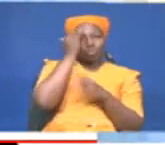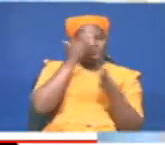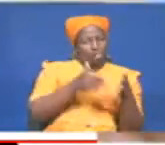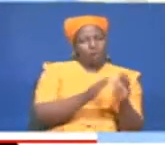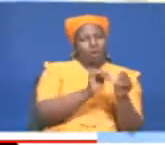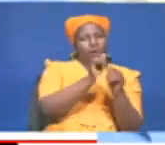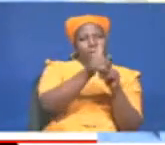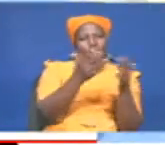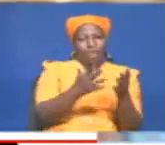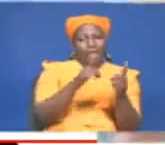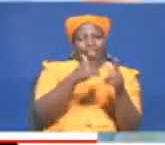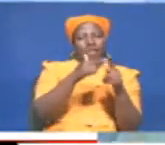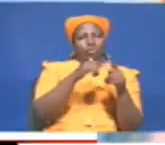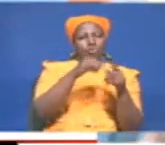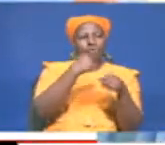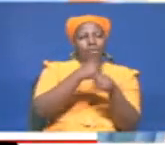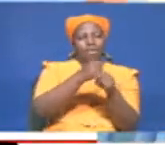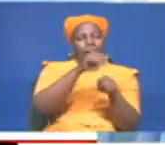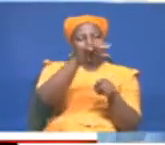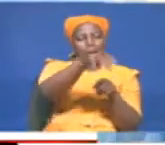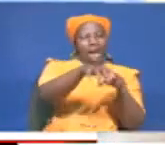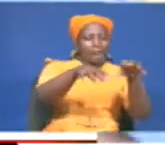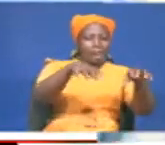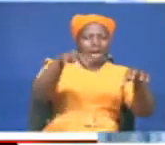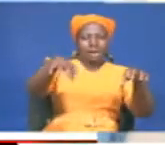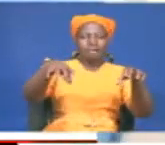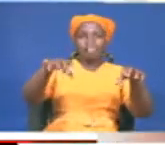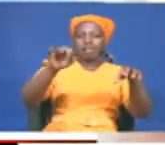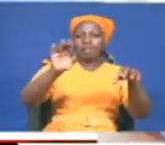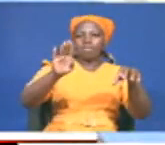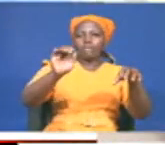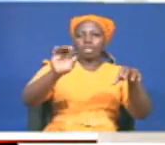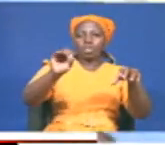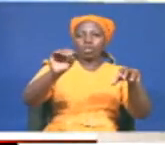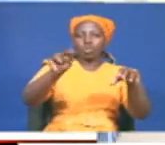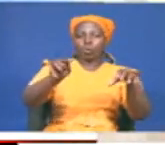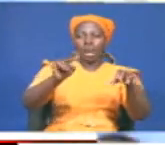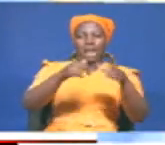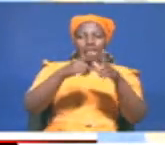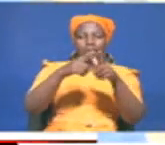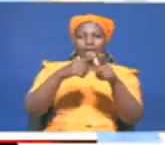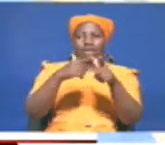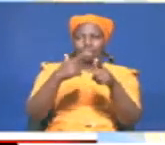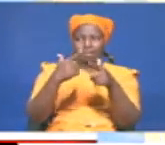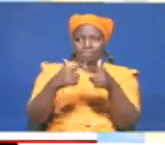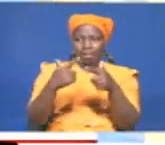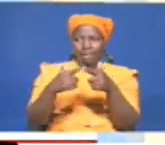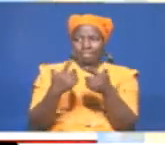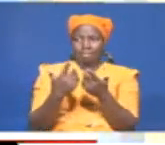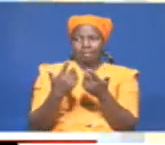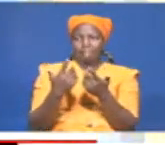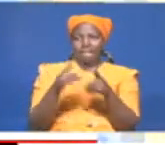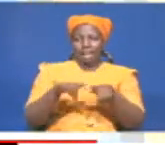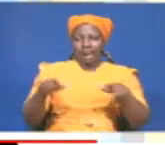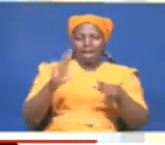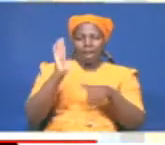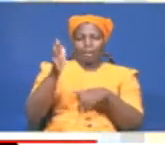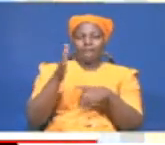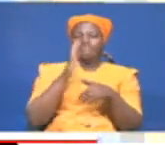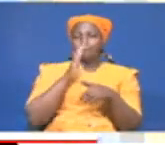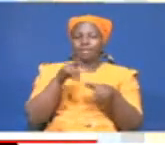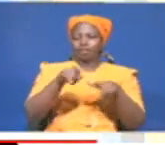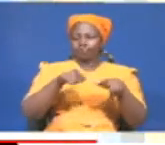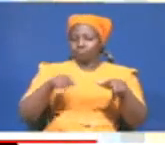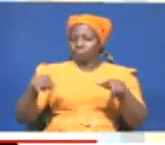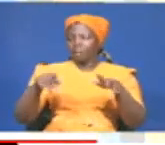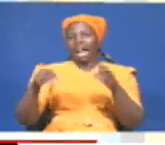put the beacons? Where will the parcels, how will they be sized, etc.? So that is the second part